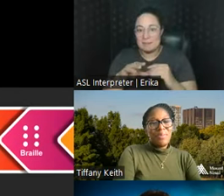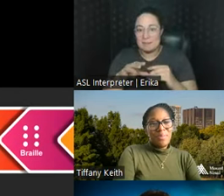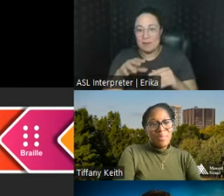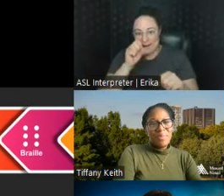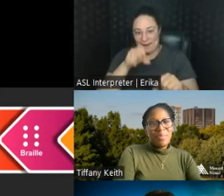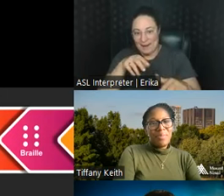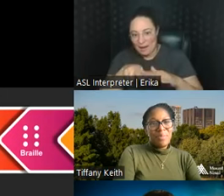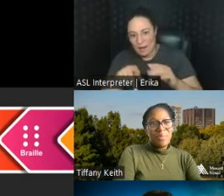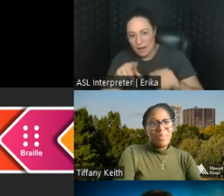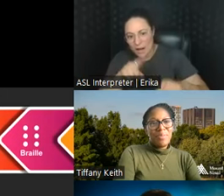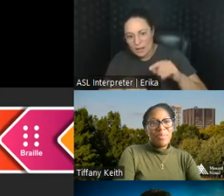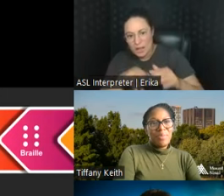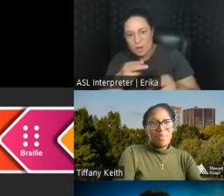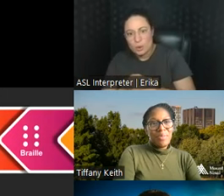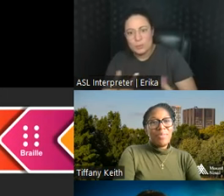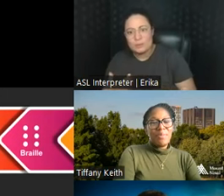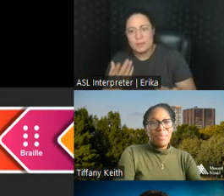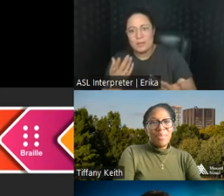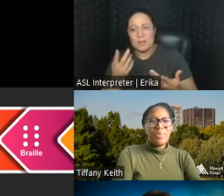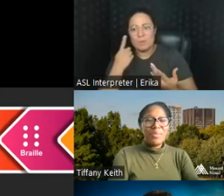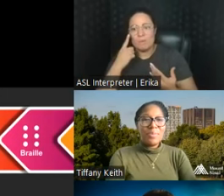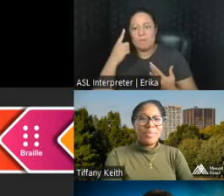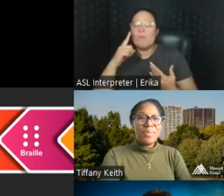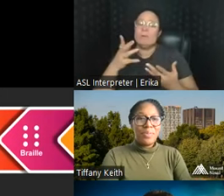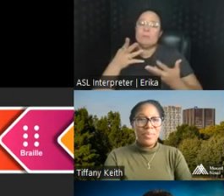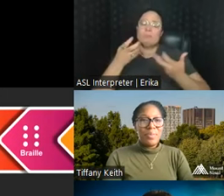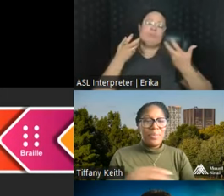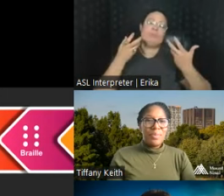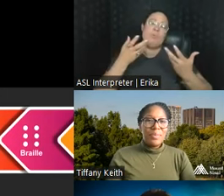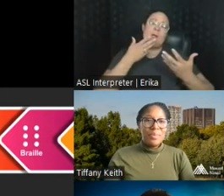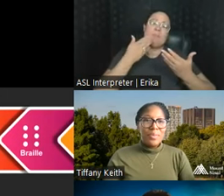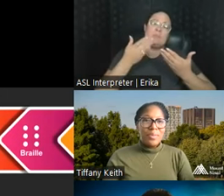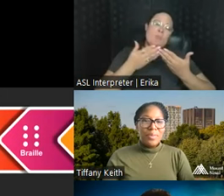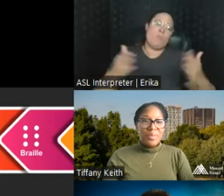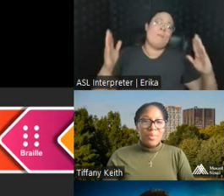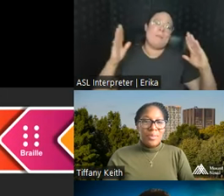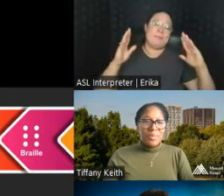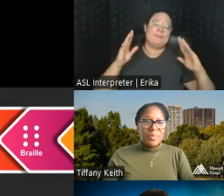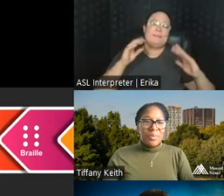these doors and entryways open and unblocked as best you can.